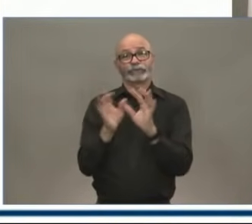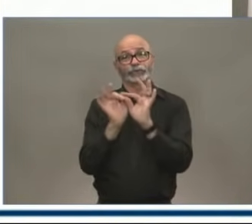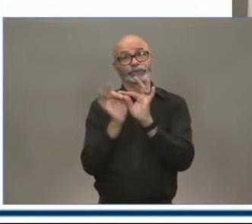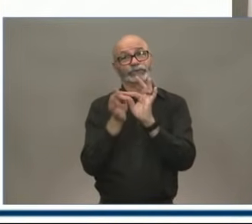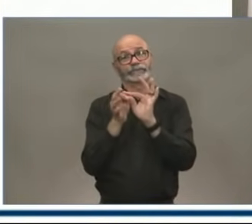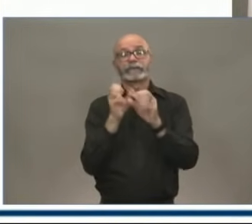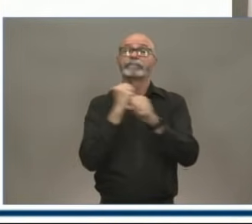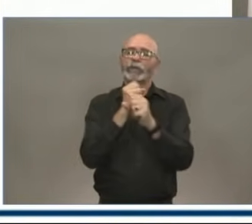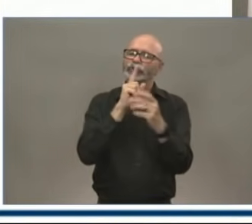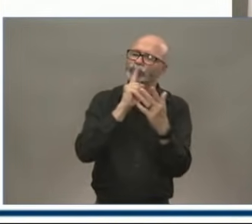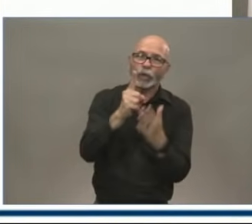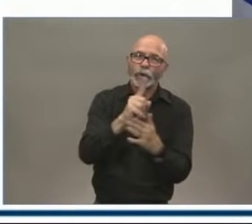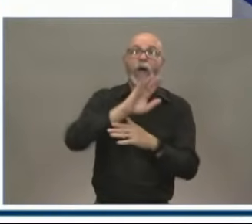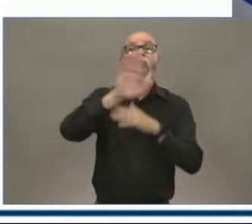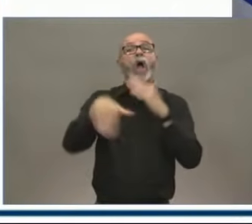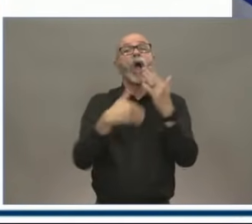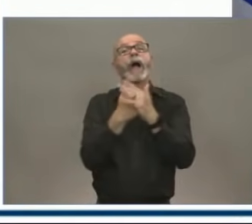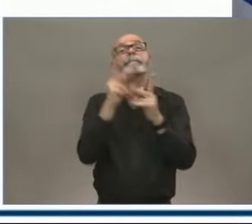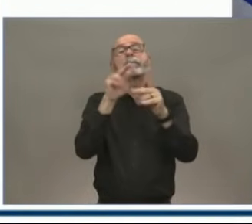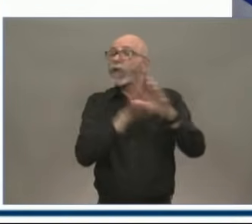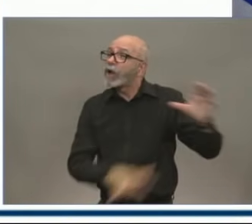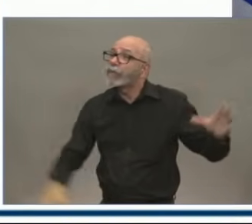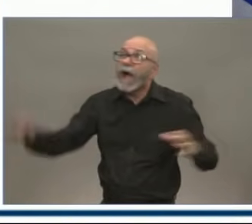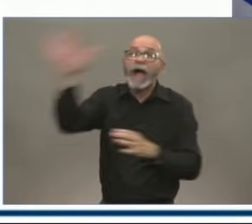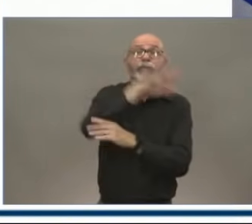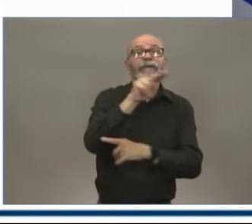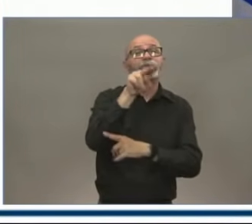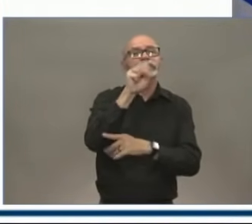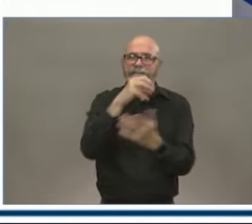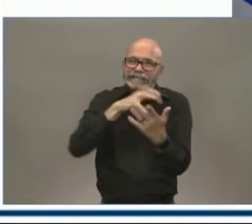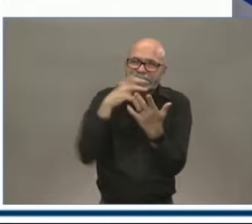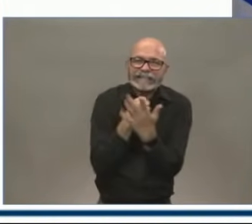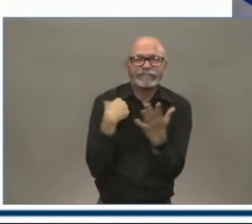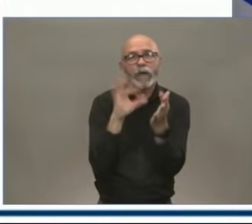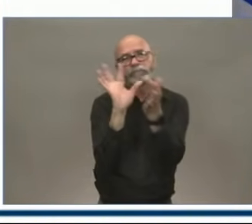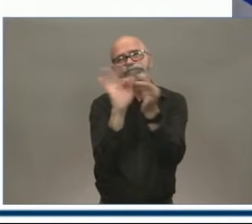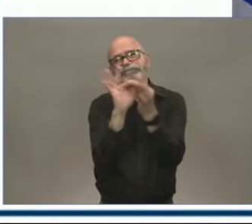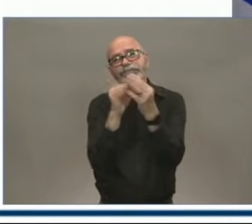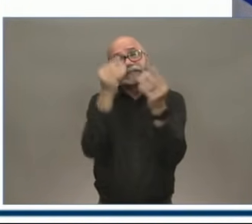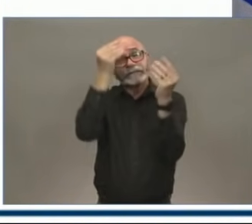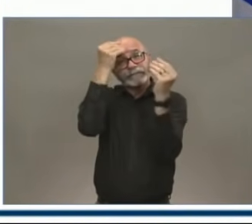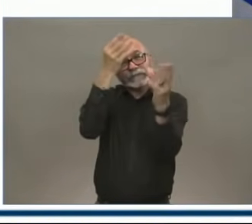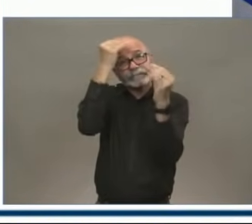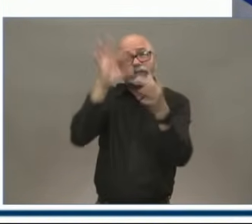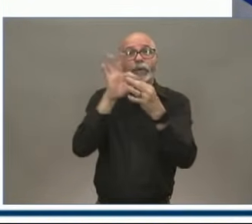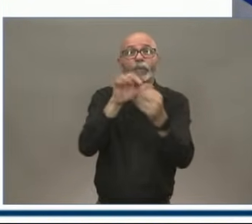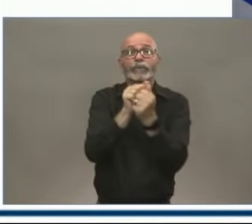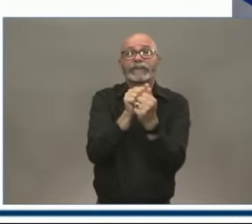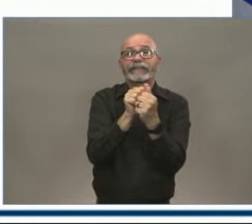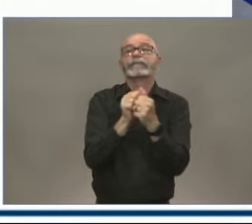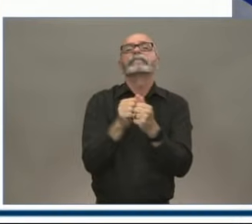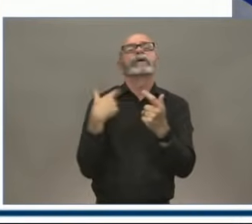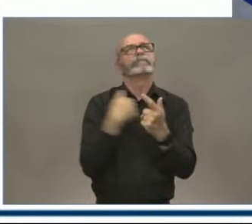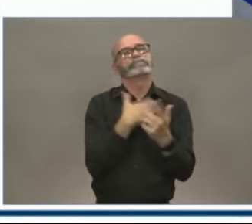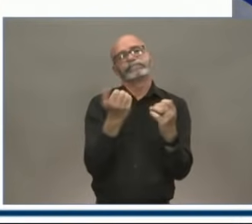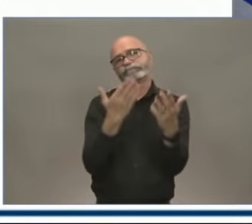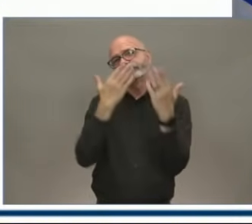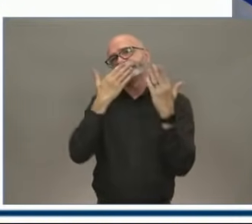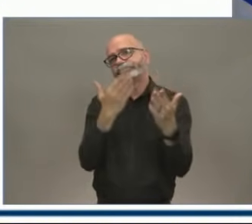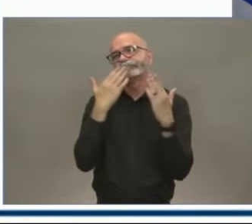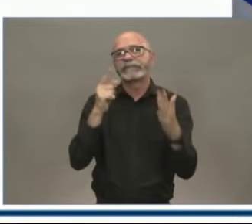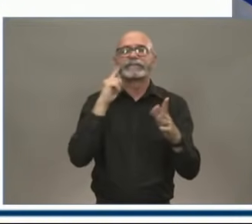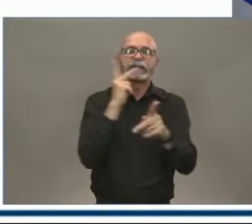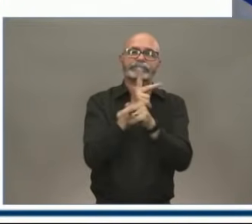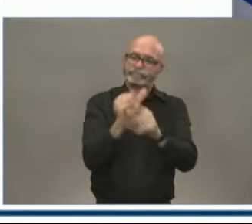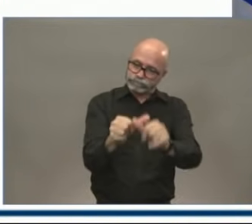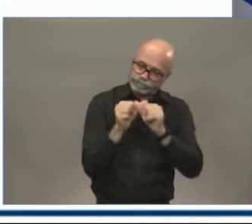all Nova Scotians get the message, and I think we're all grateful that they continue to do that. So